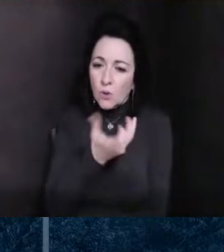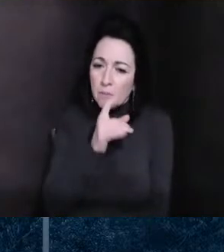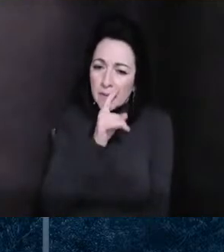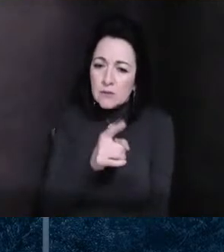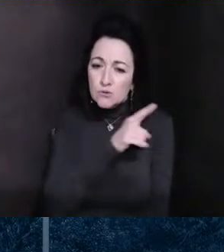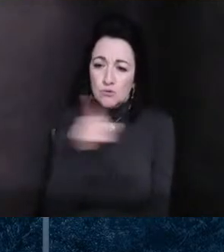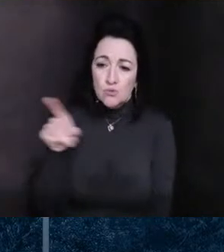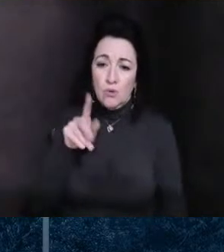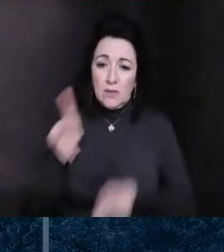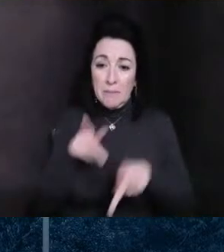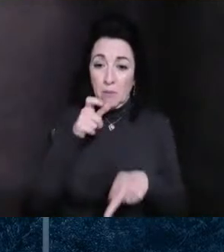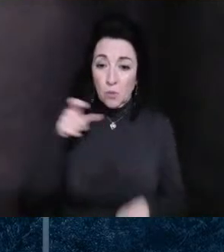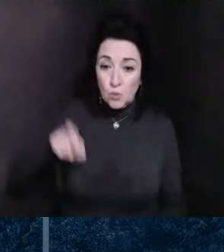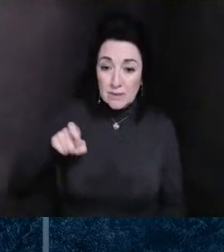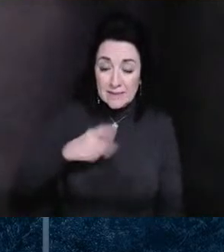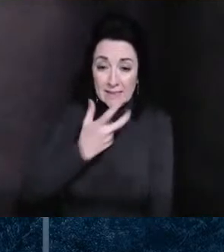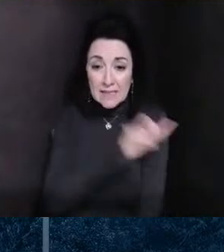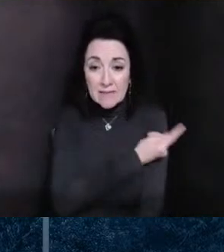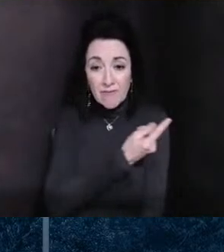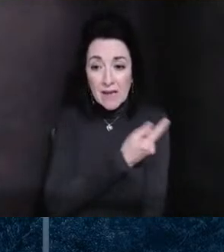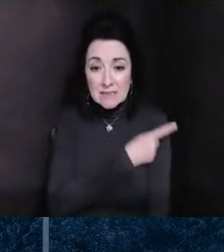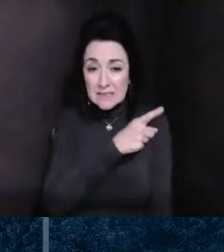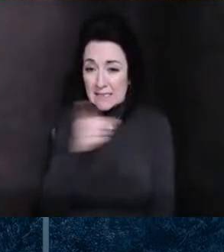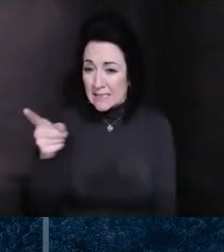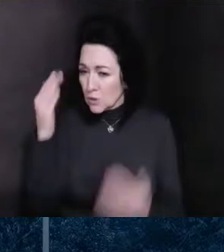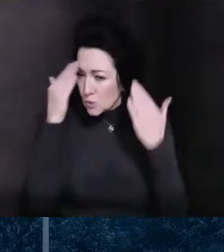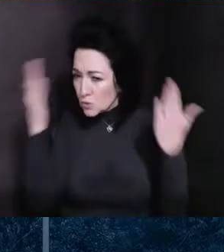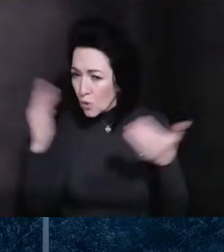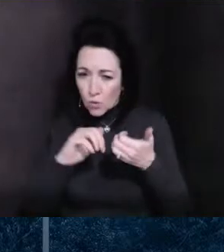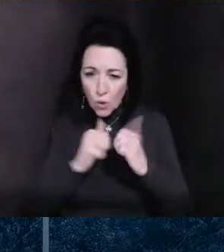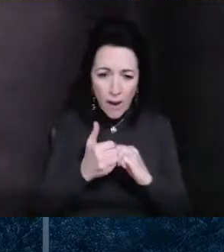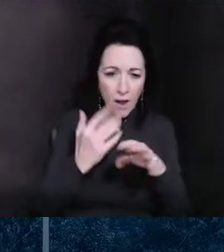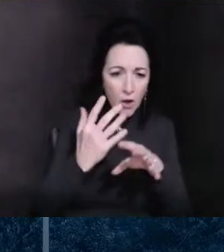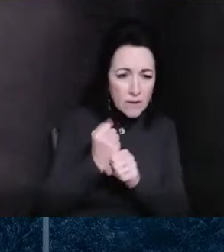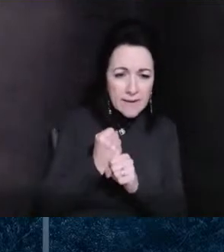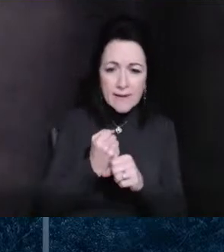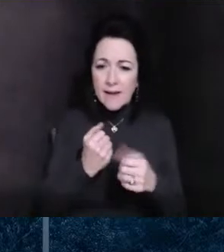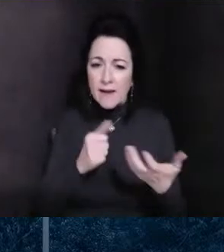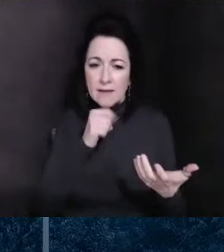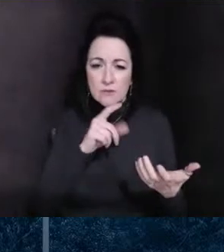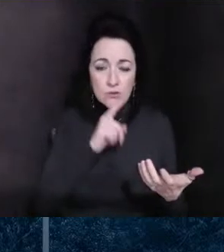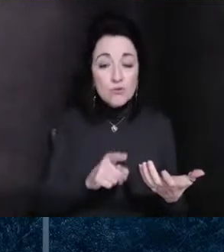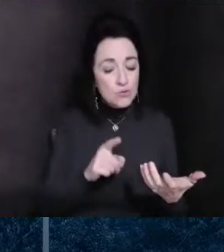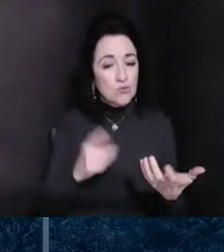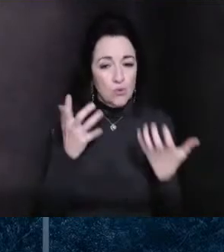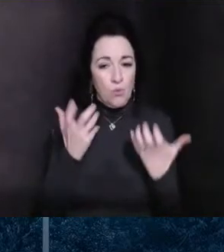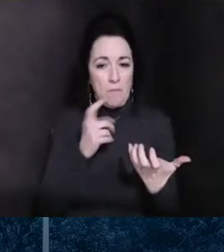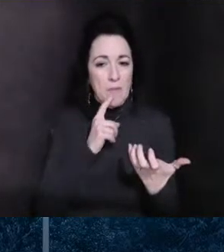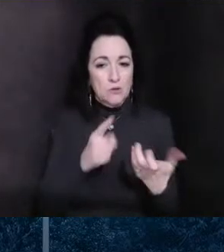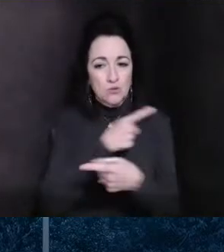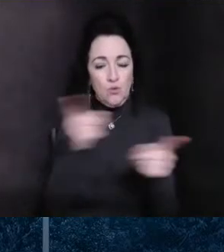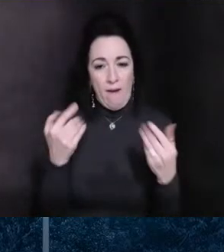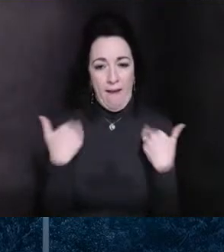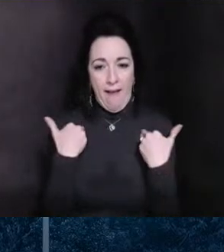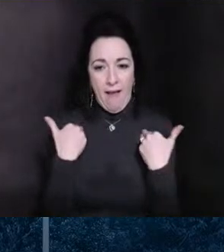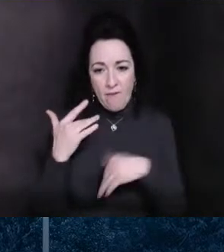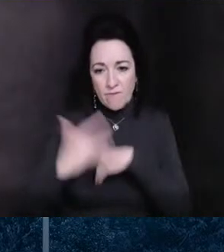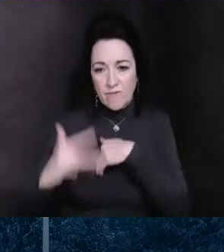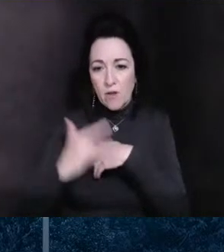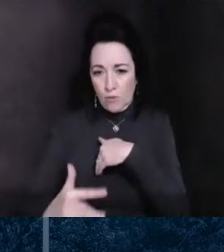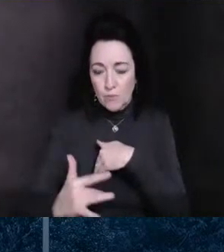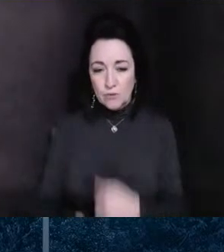which many Delawareans are committed, and we are grateful. So moving